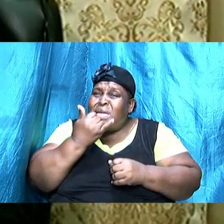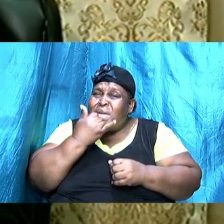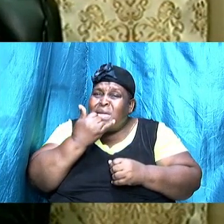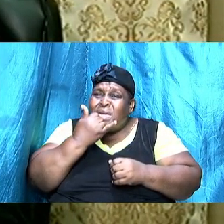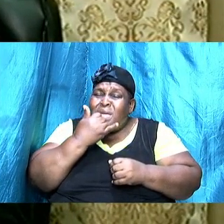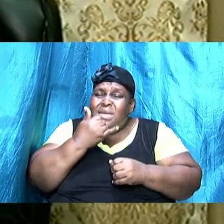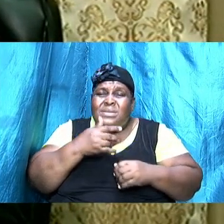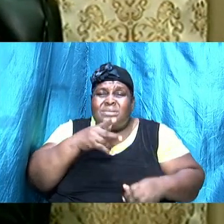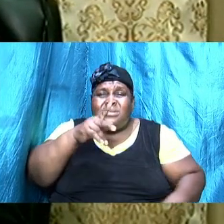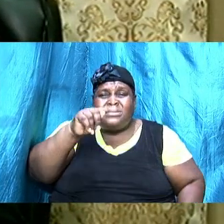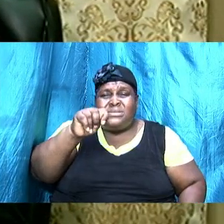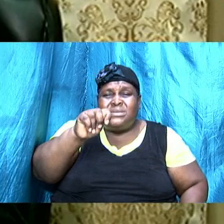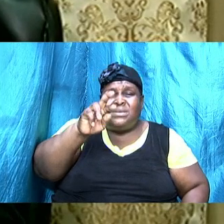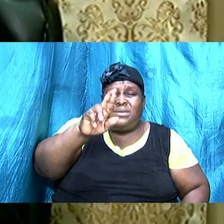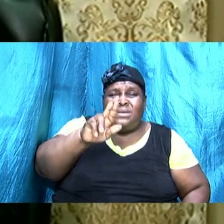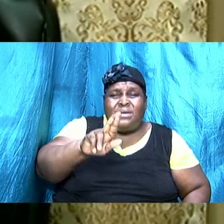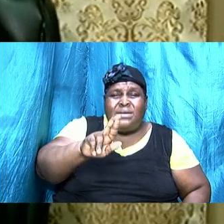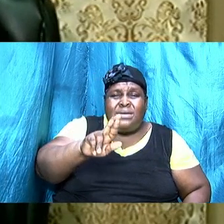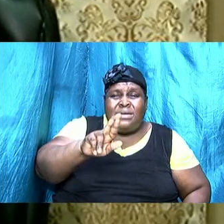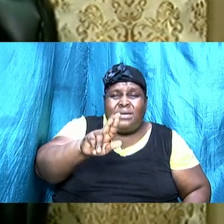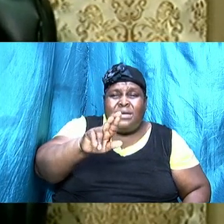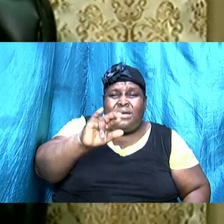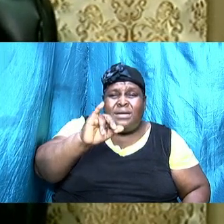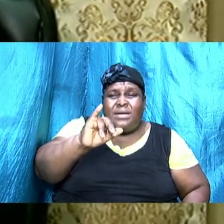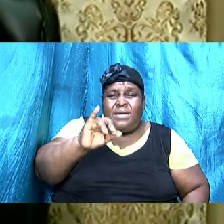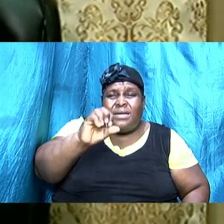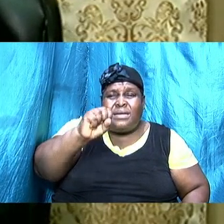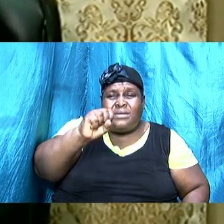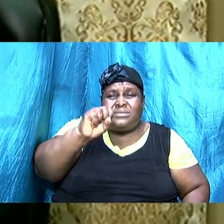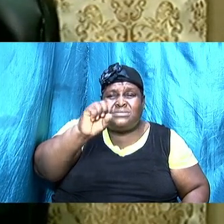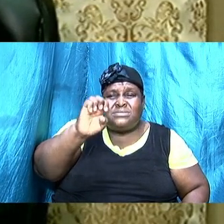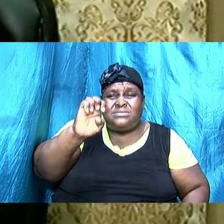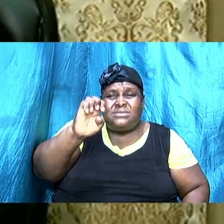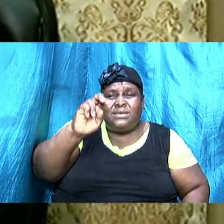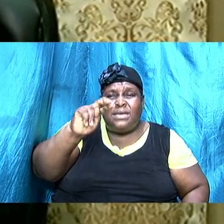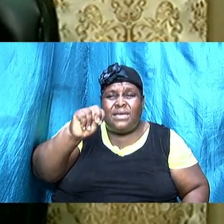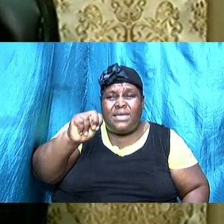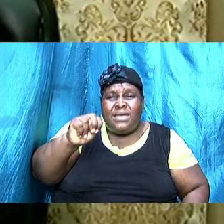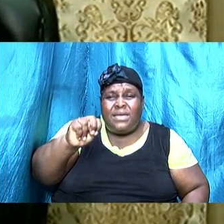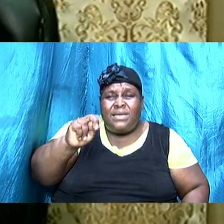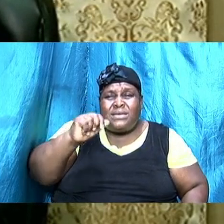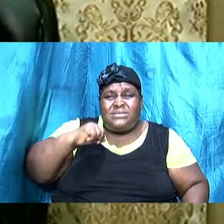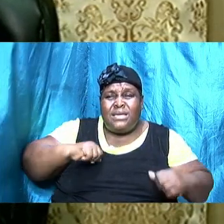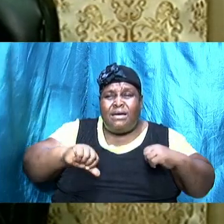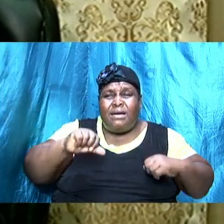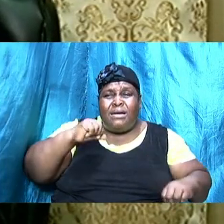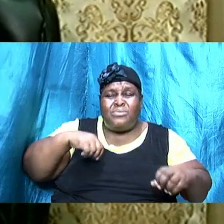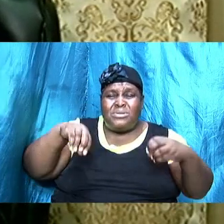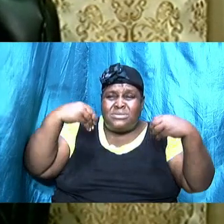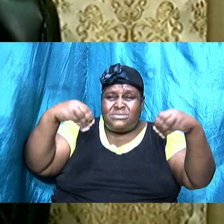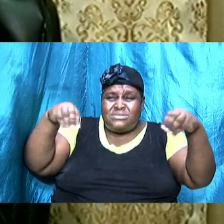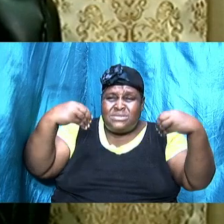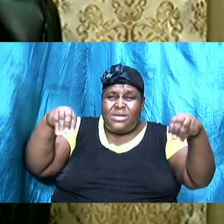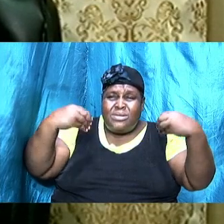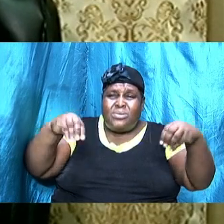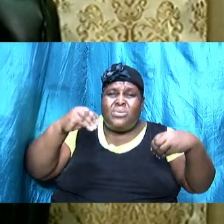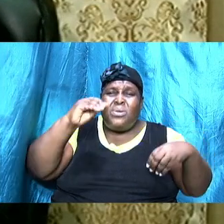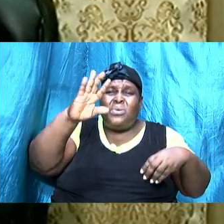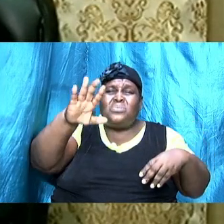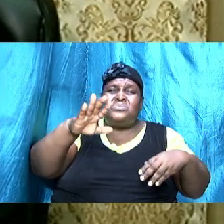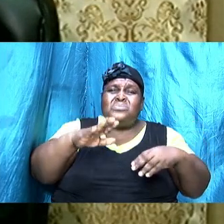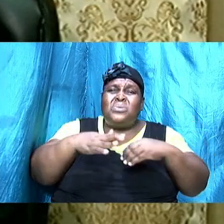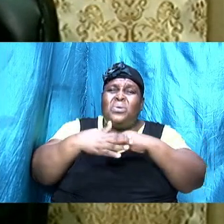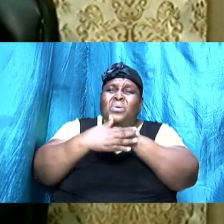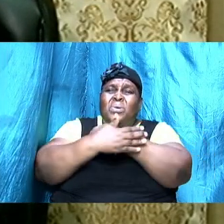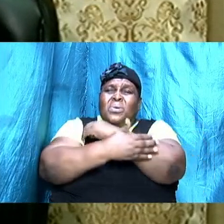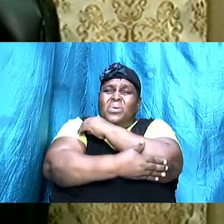country. And that is an act in many countries that is punishable by death,